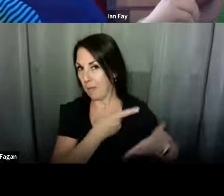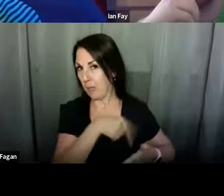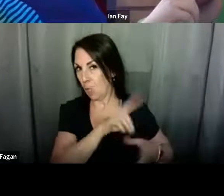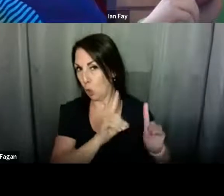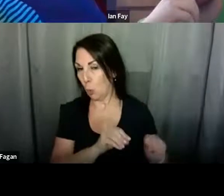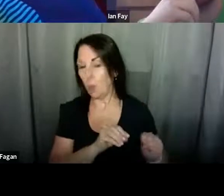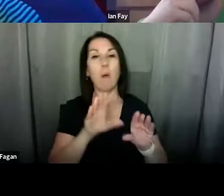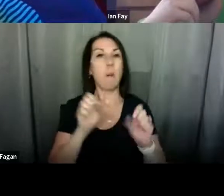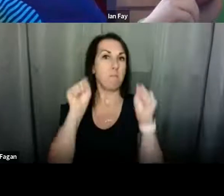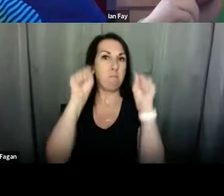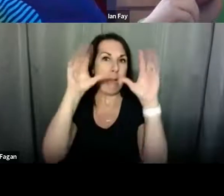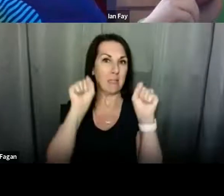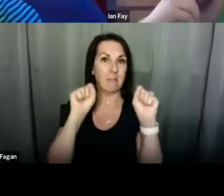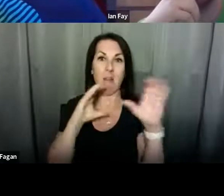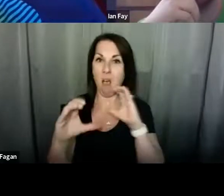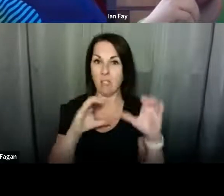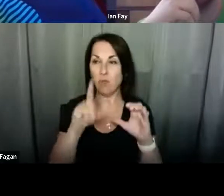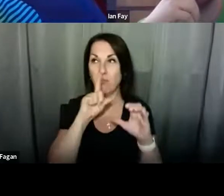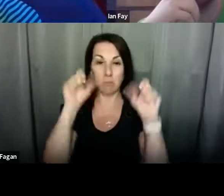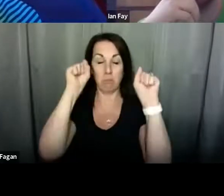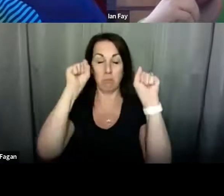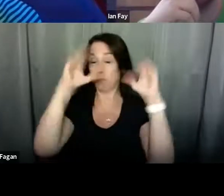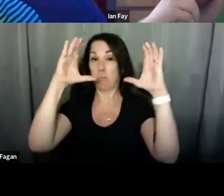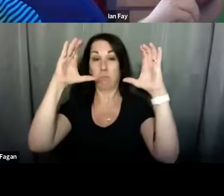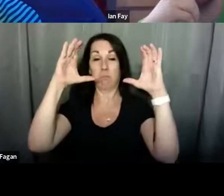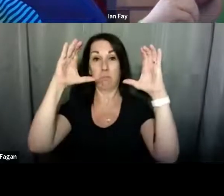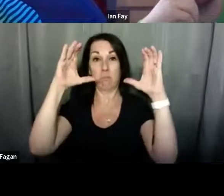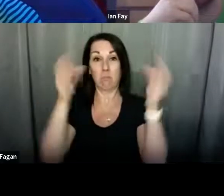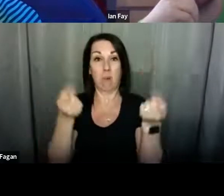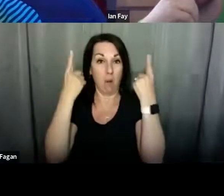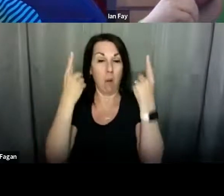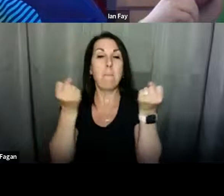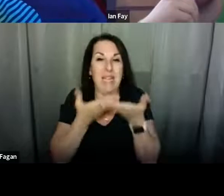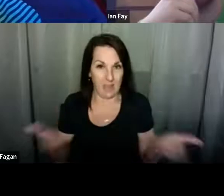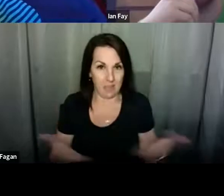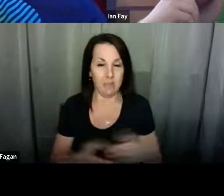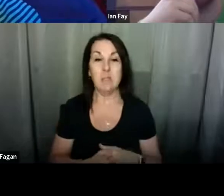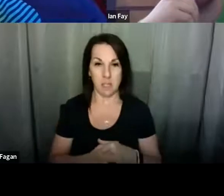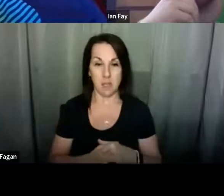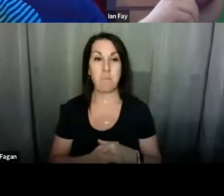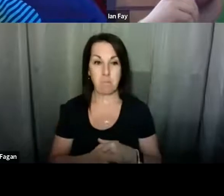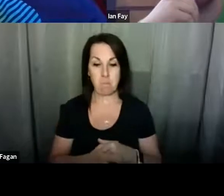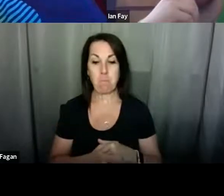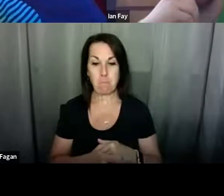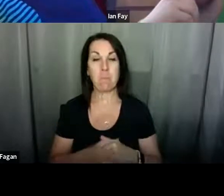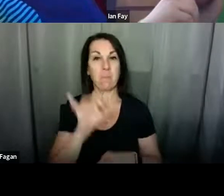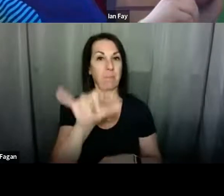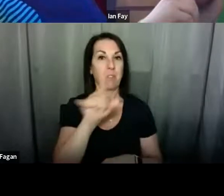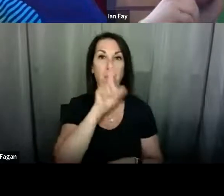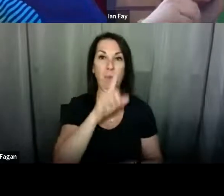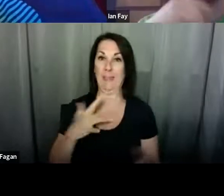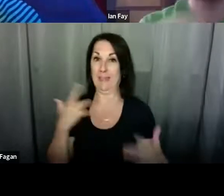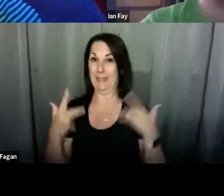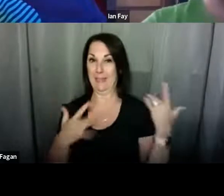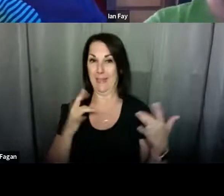been amazing conversations and have opened their eyes to a lot of things. So that to me is super